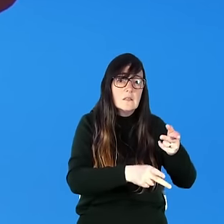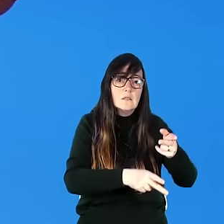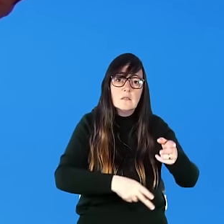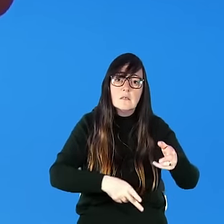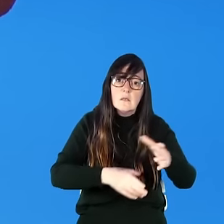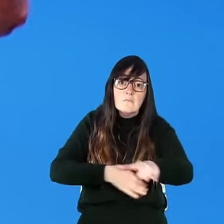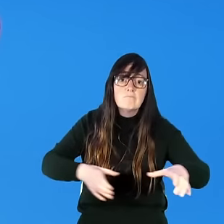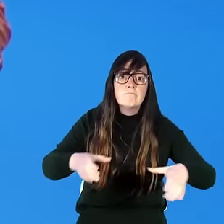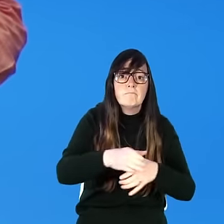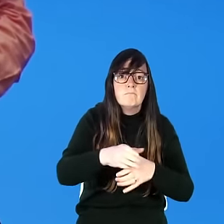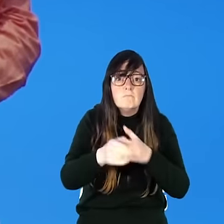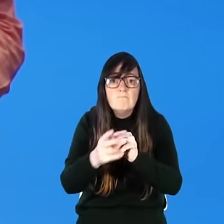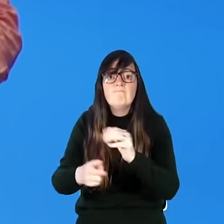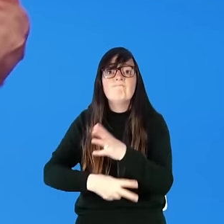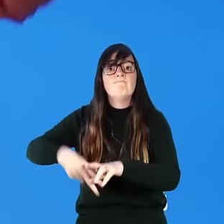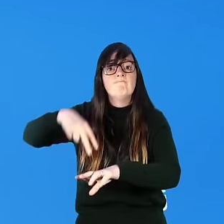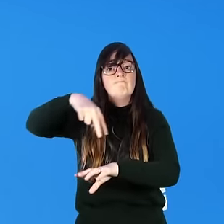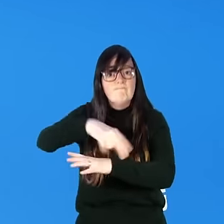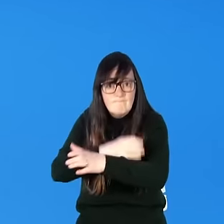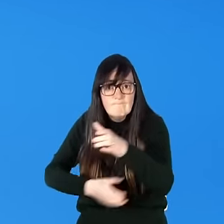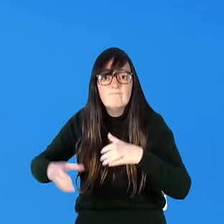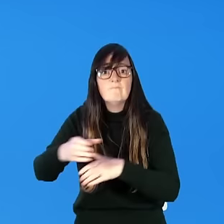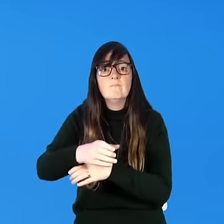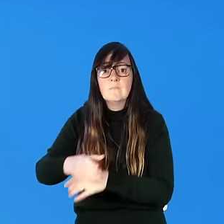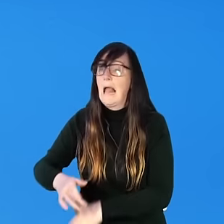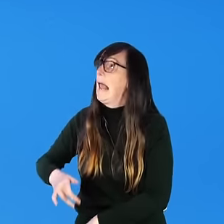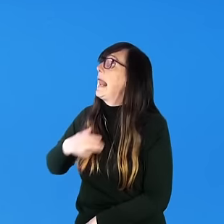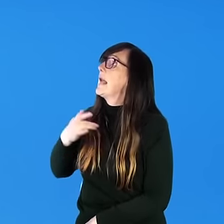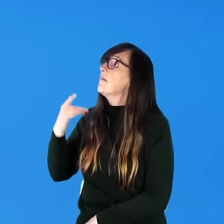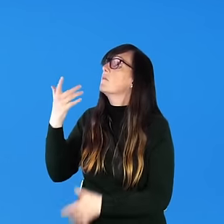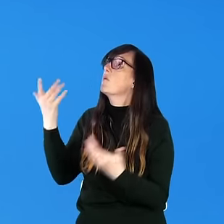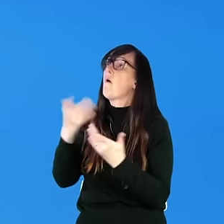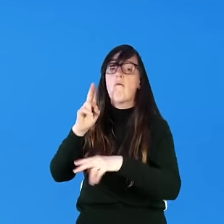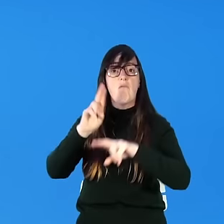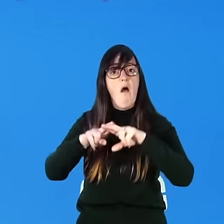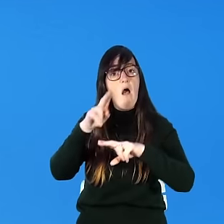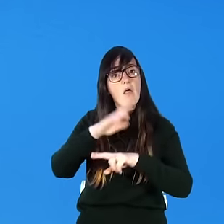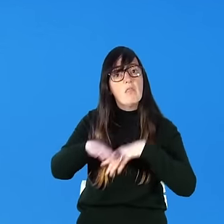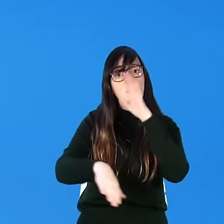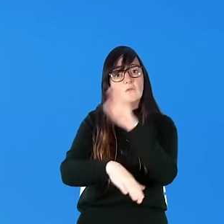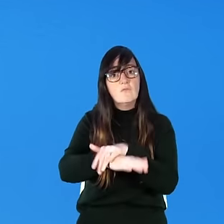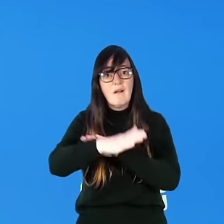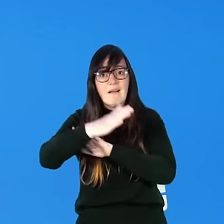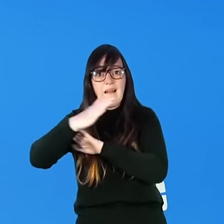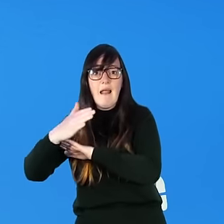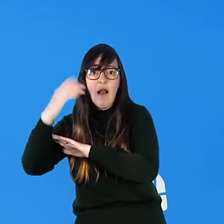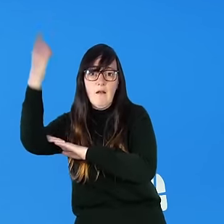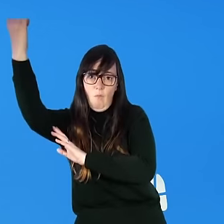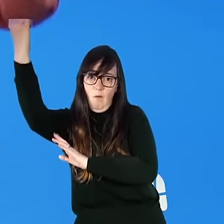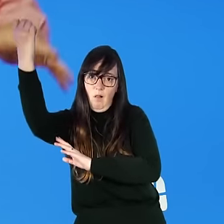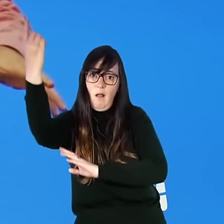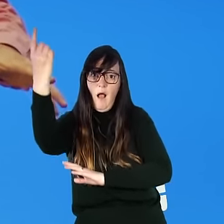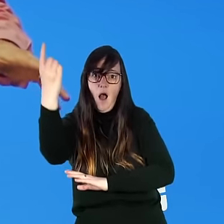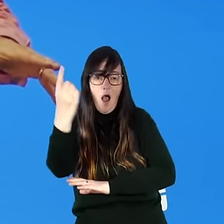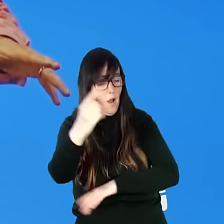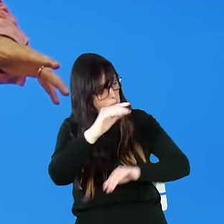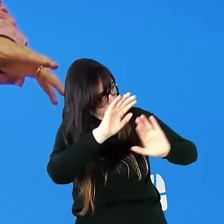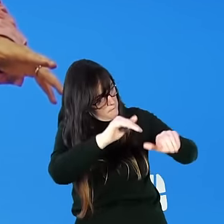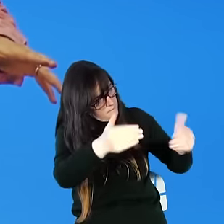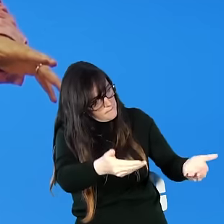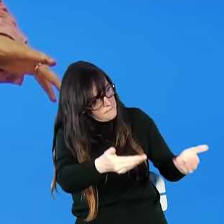you today at the Father's right hand, that Son of God is coming back to take you home.